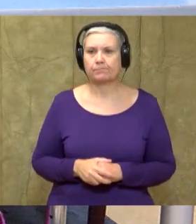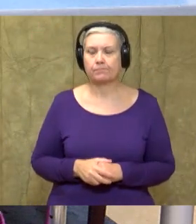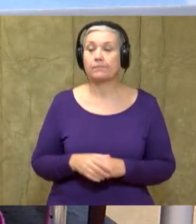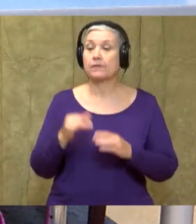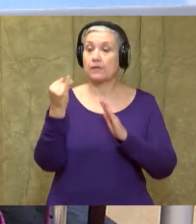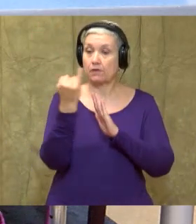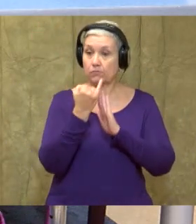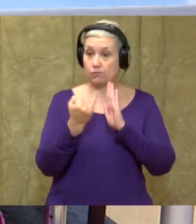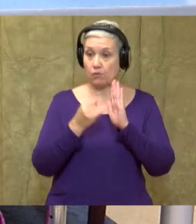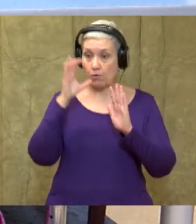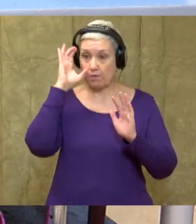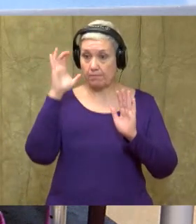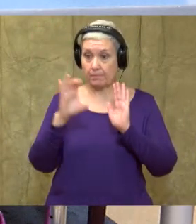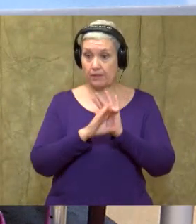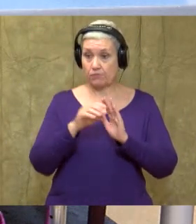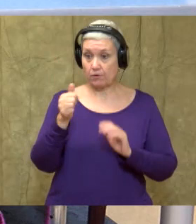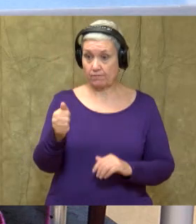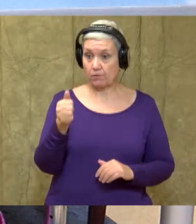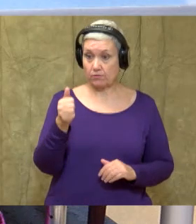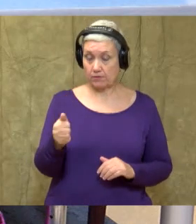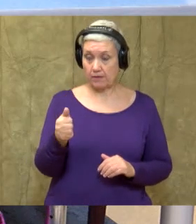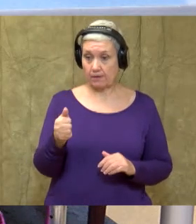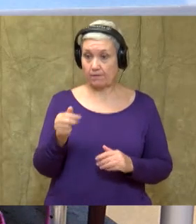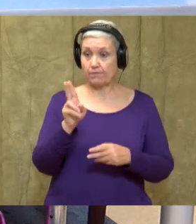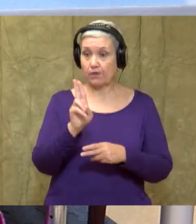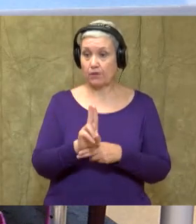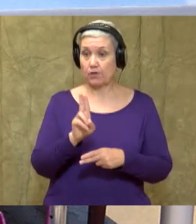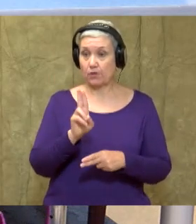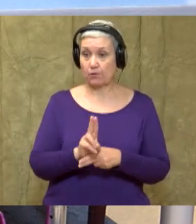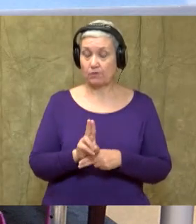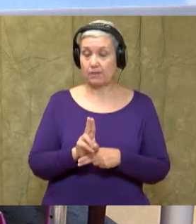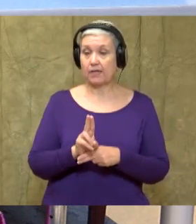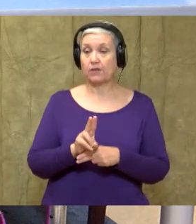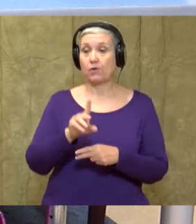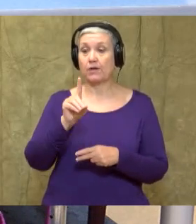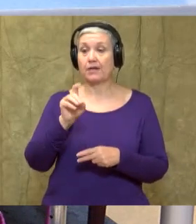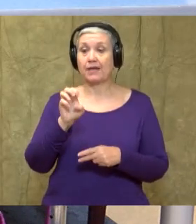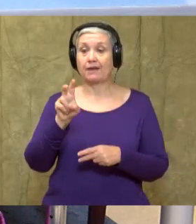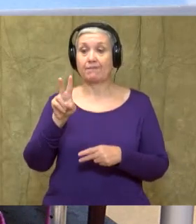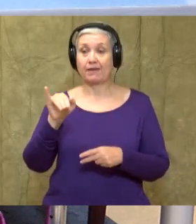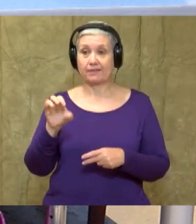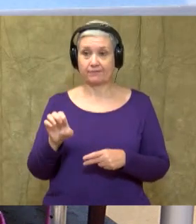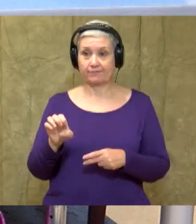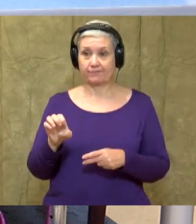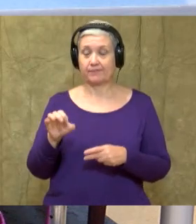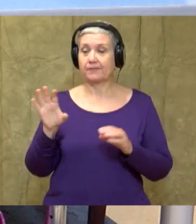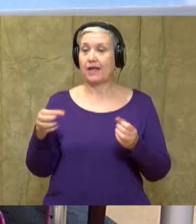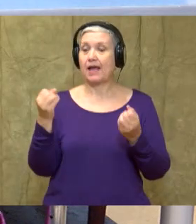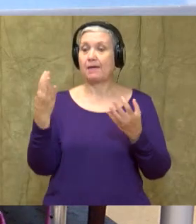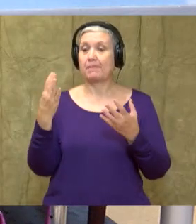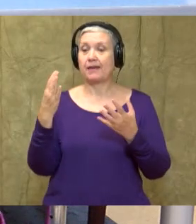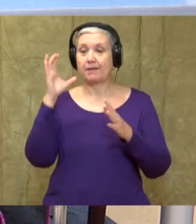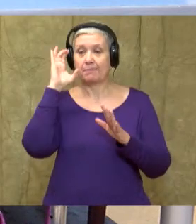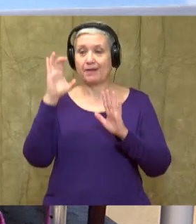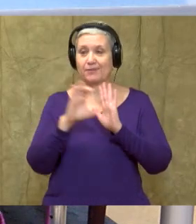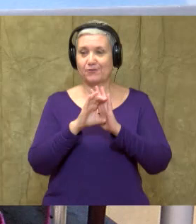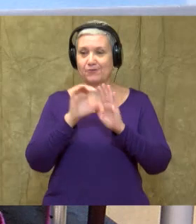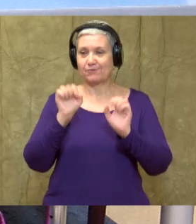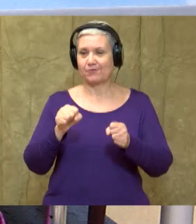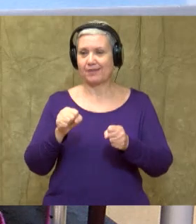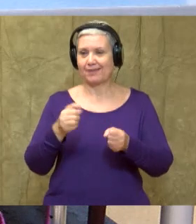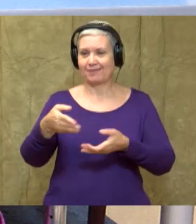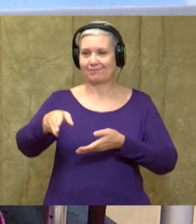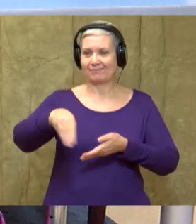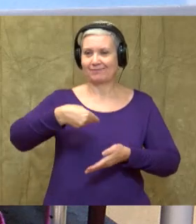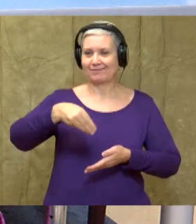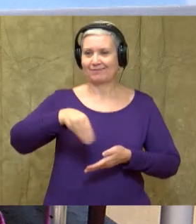Draw a picture of yourself using your new smart device in the future. So let's see how many pictures we can get. And we'll